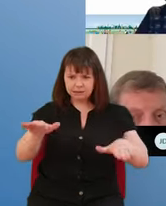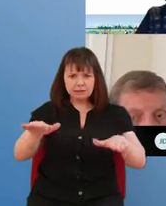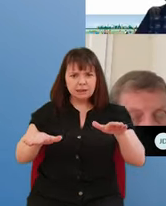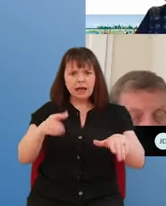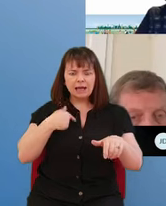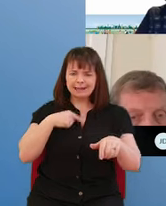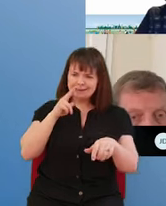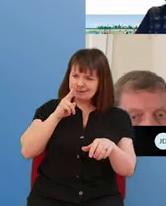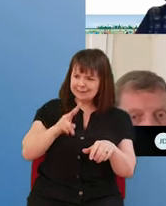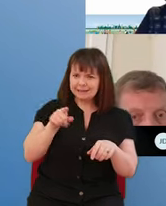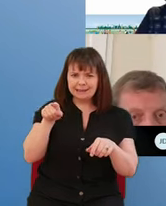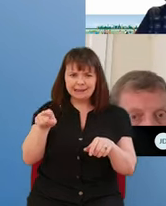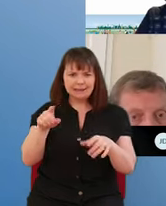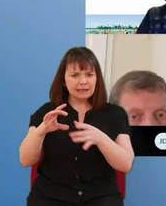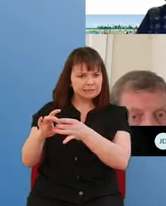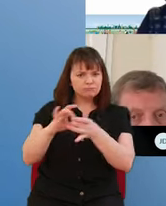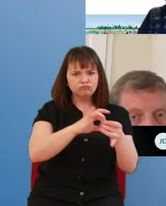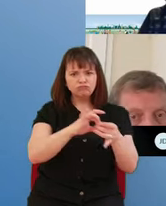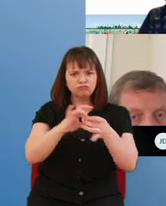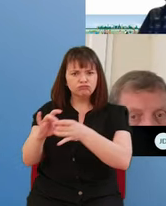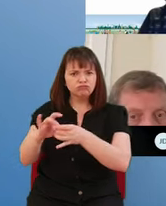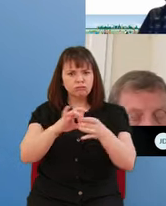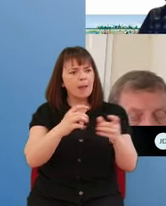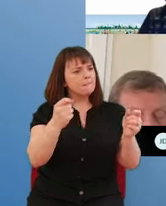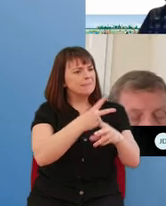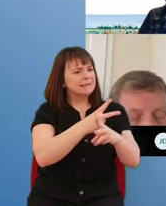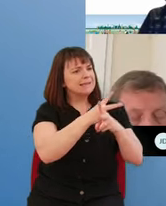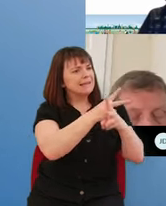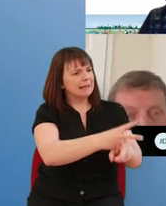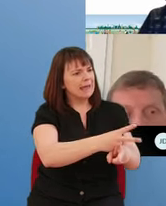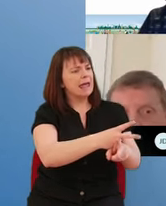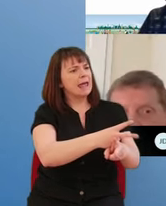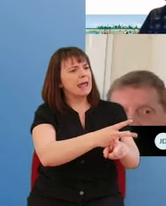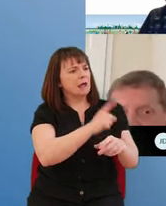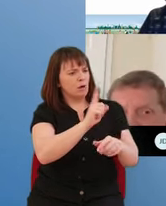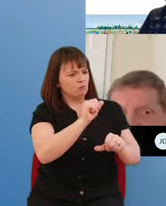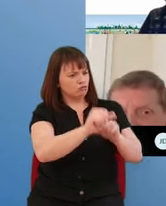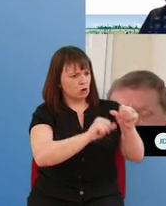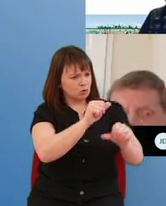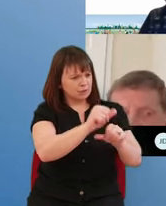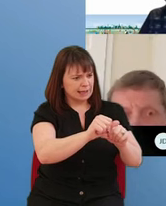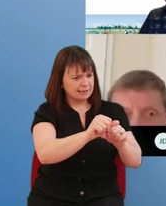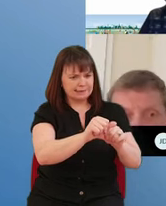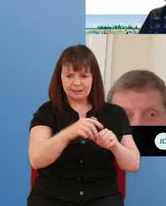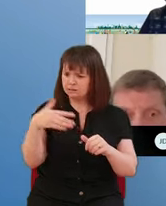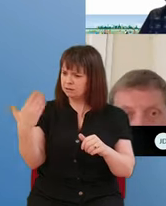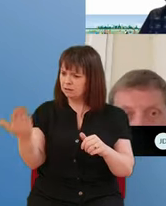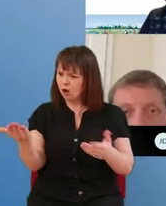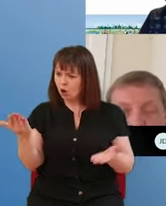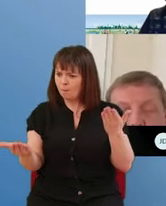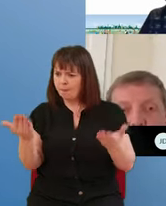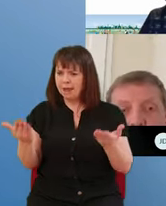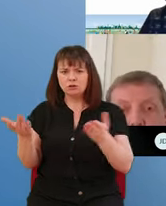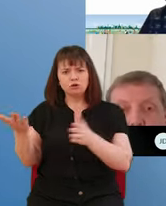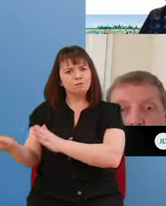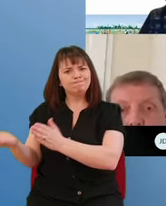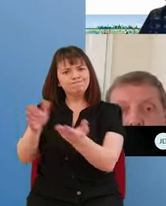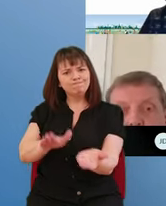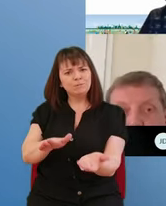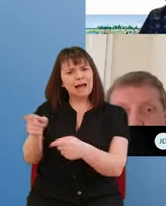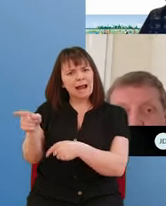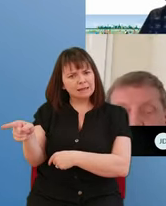went back to look at data from the National Diabetes Audit in the decade prior to the pandemic, and we're actually surprised to find that the